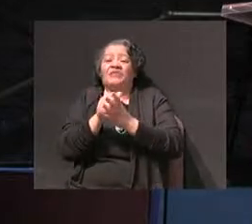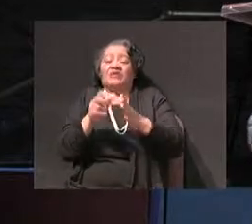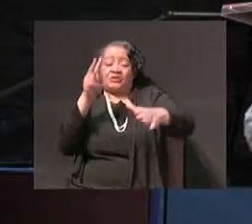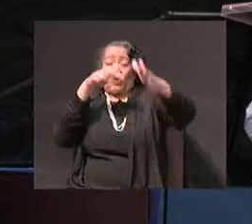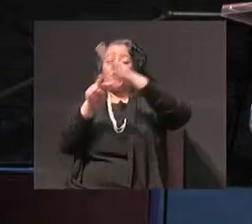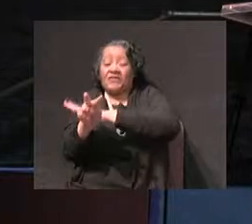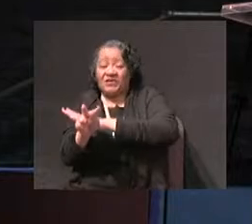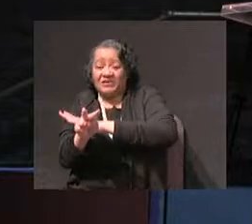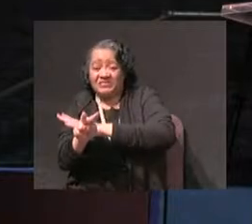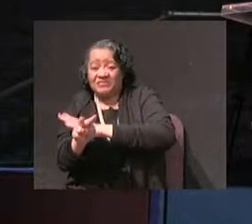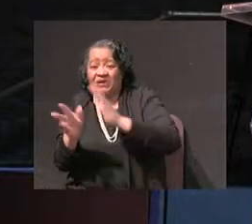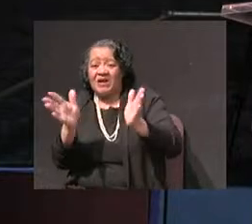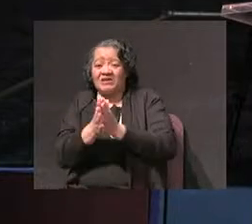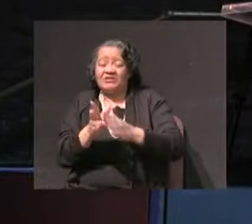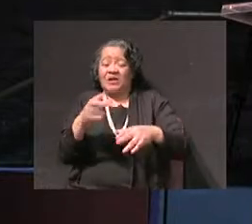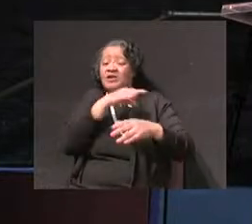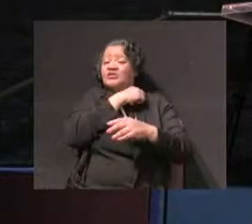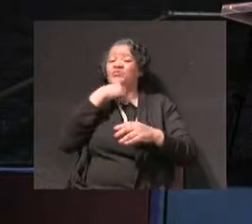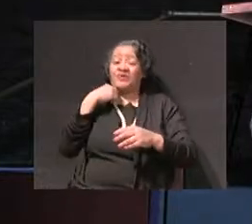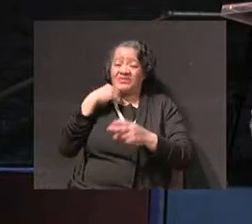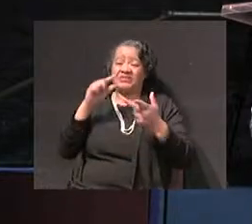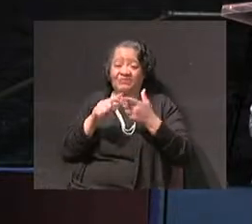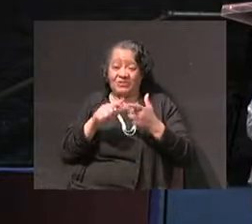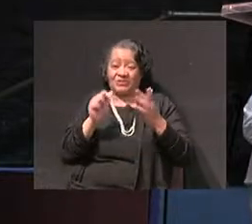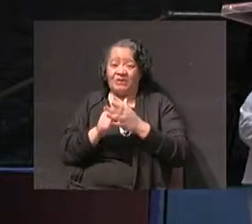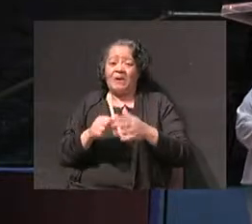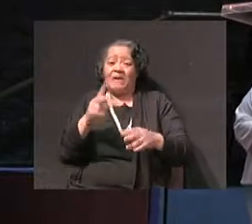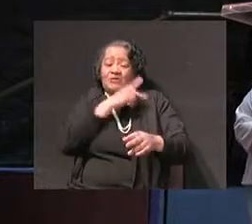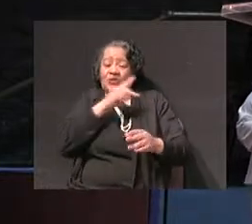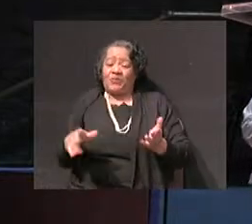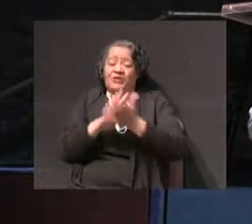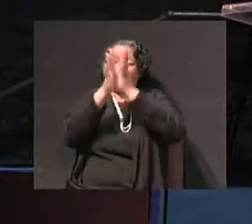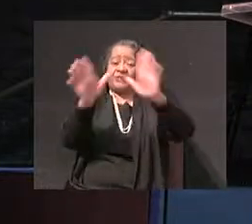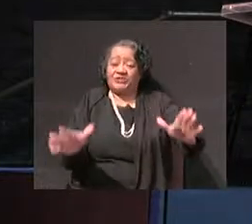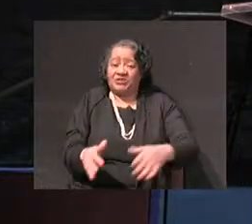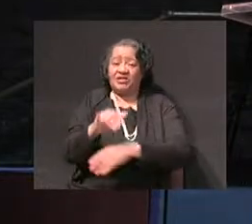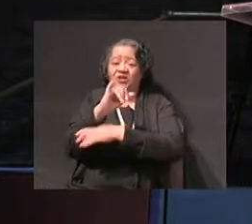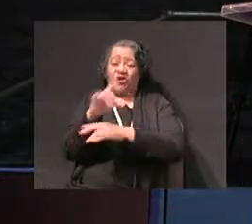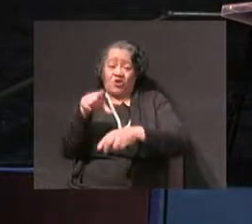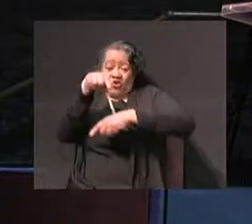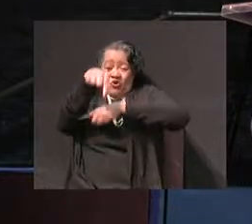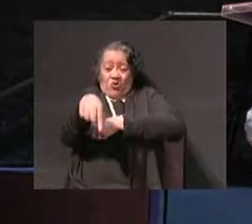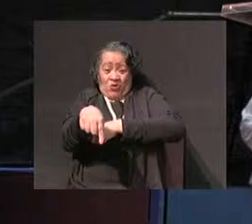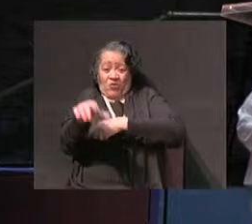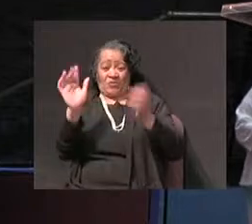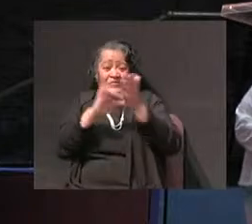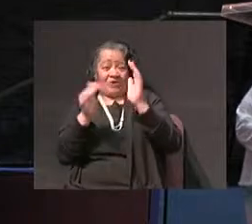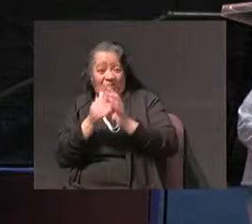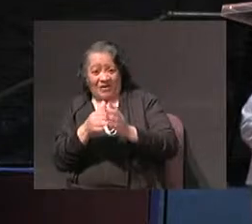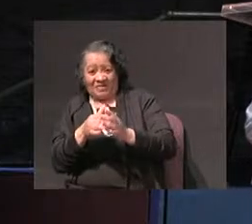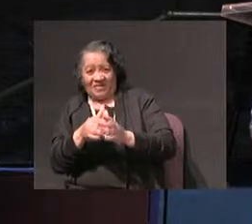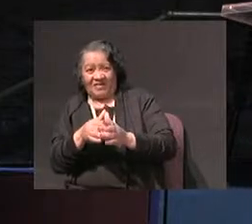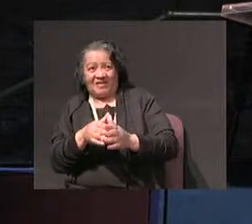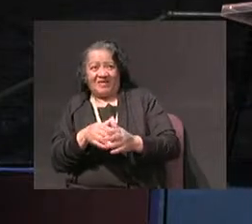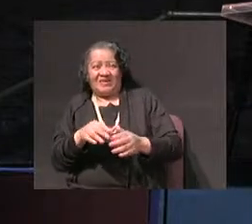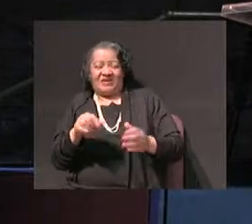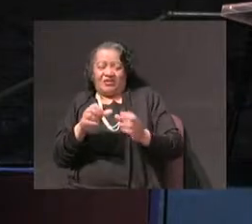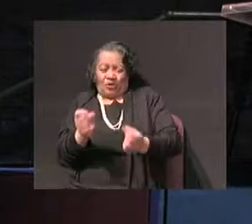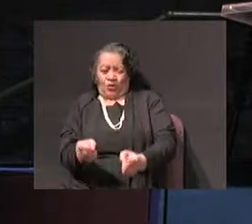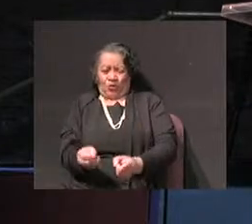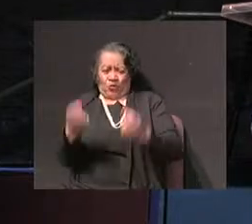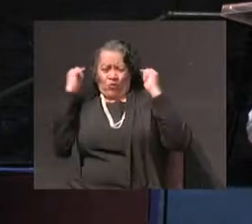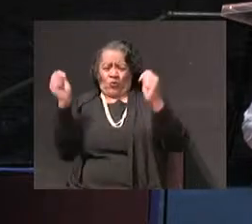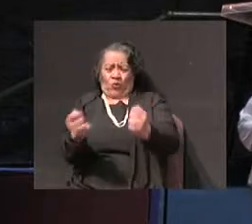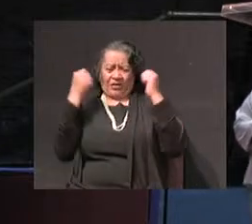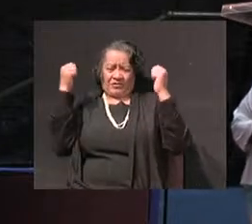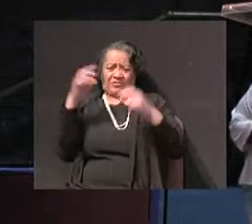prophet. He's priest. And he's Prince of Peace. Q? He's a quickening spirit.